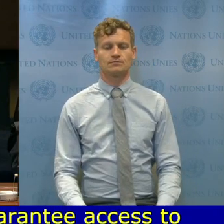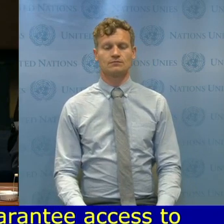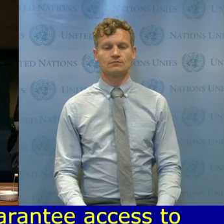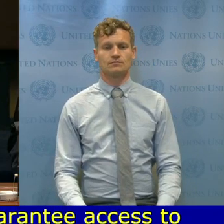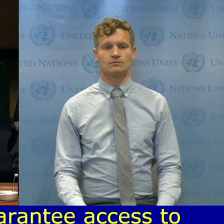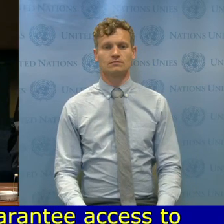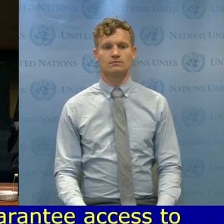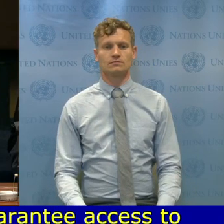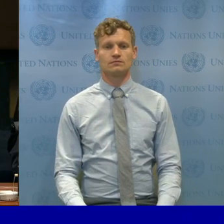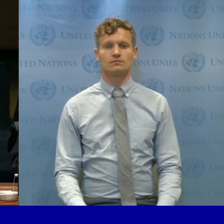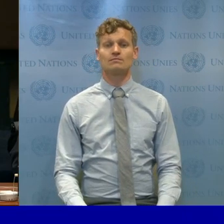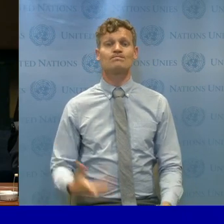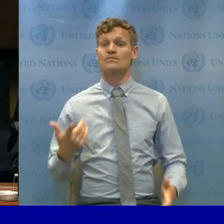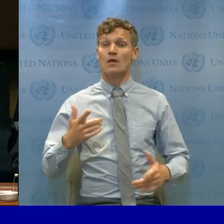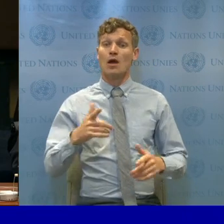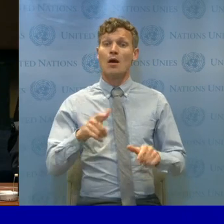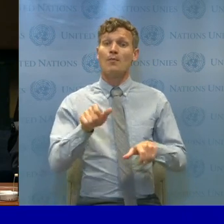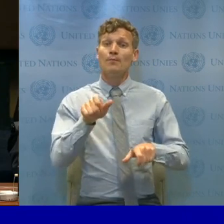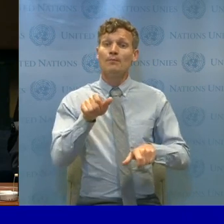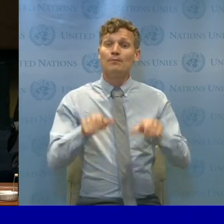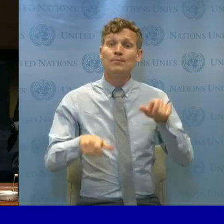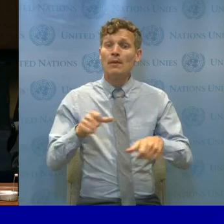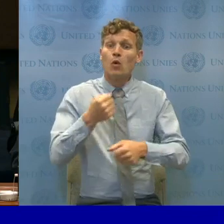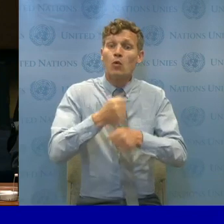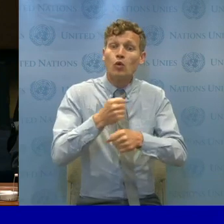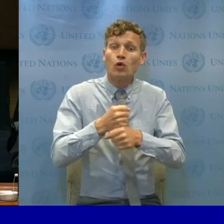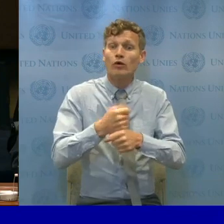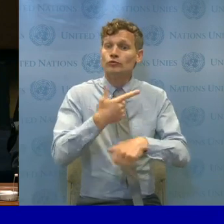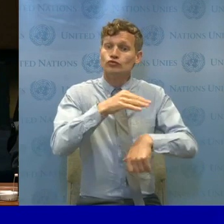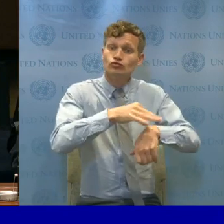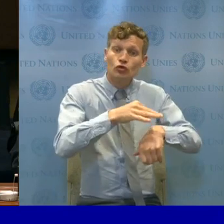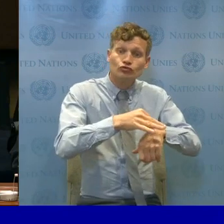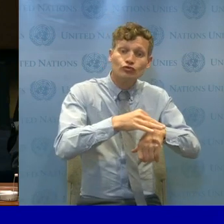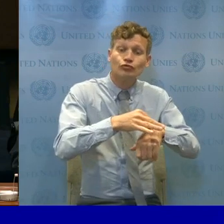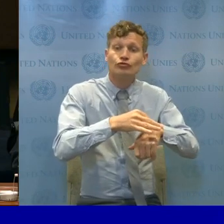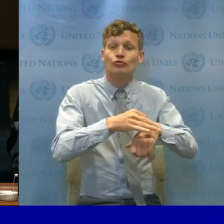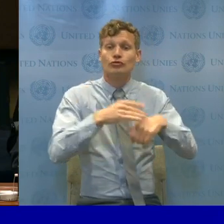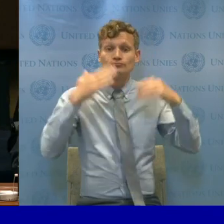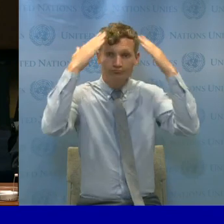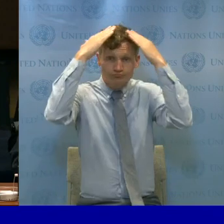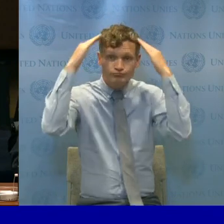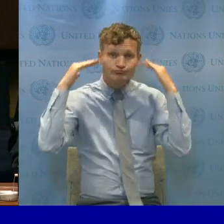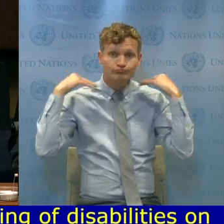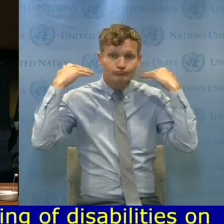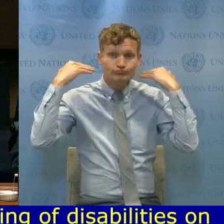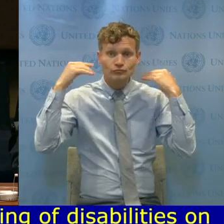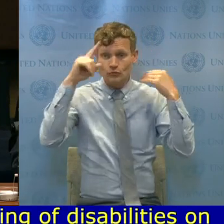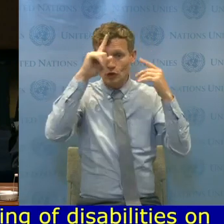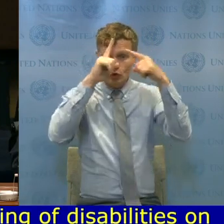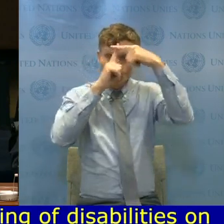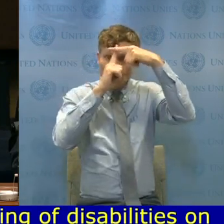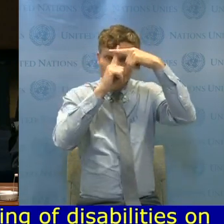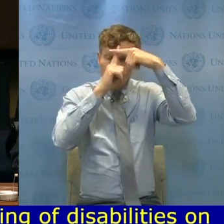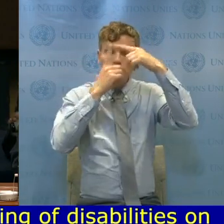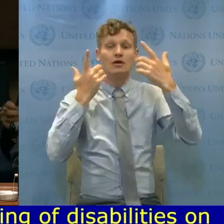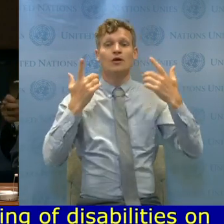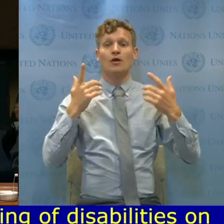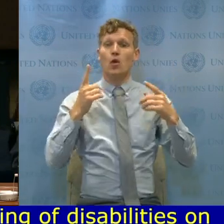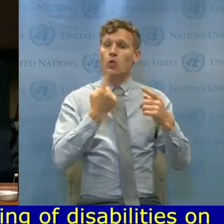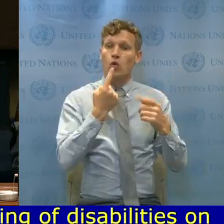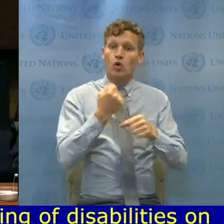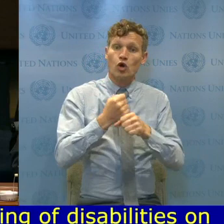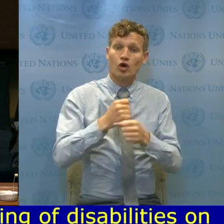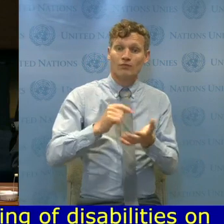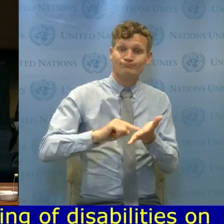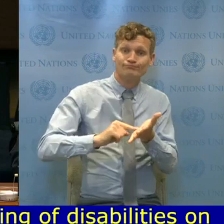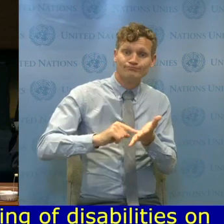personnel, such as nurses' aides, medical technicians, and pharmacists, besides health professionals, the same